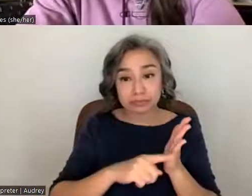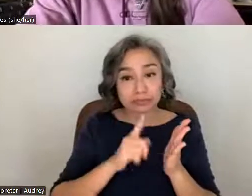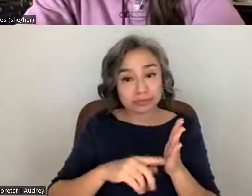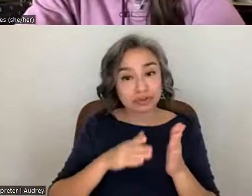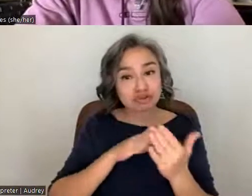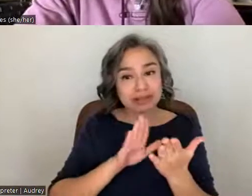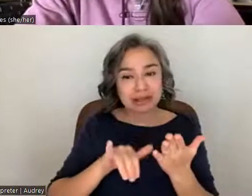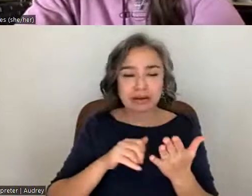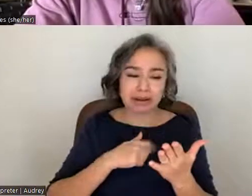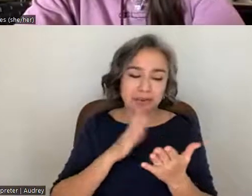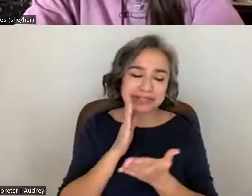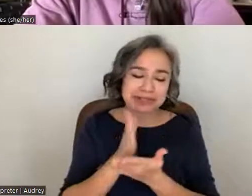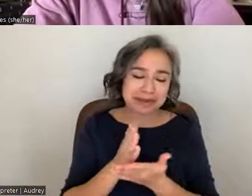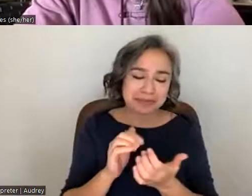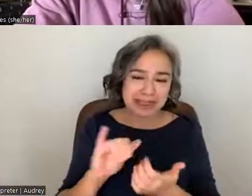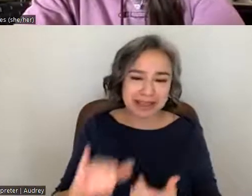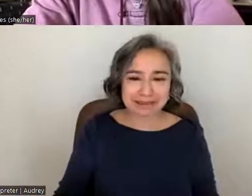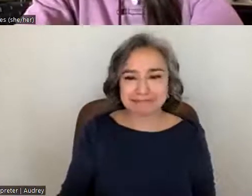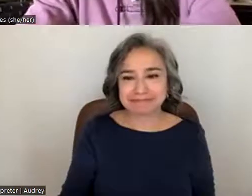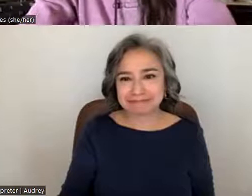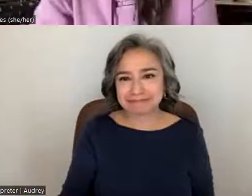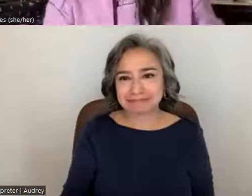I'll stop there. Thanks.